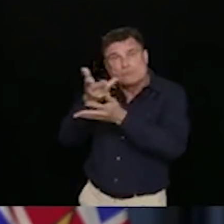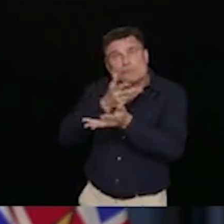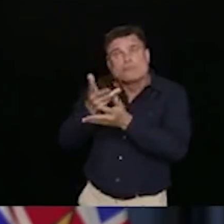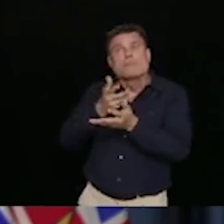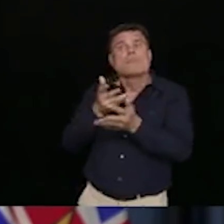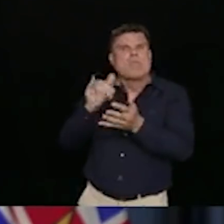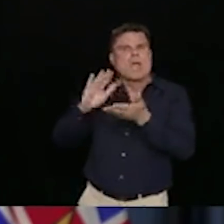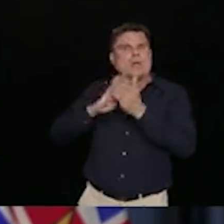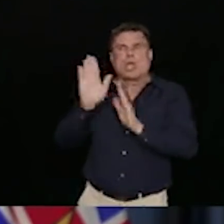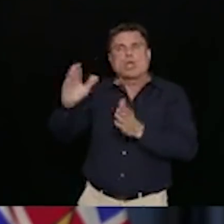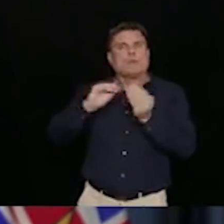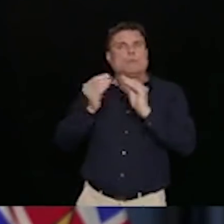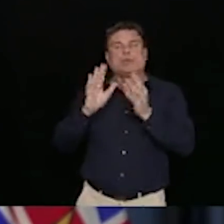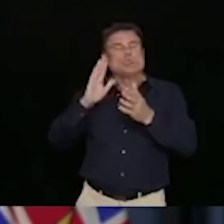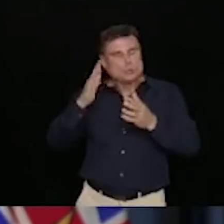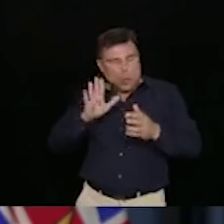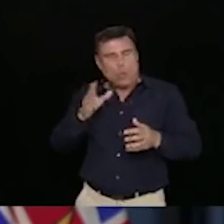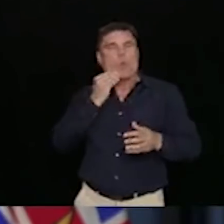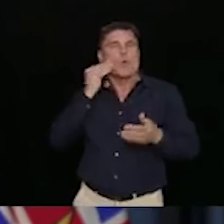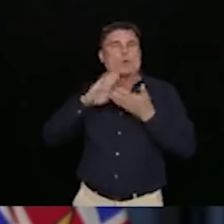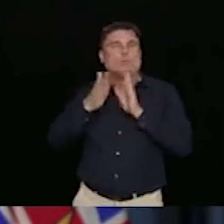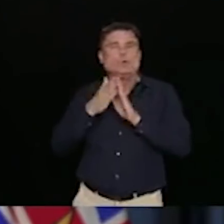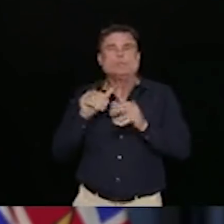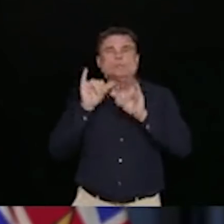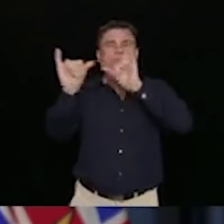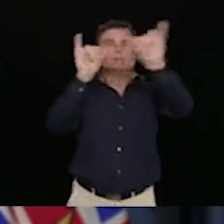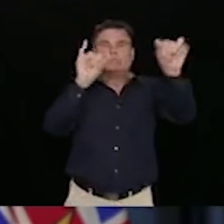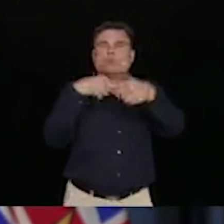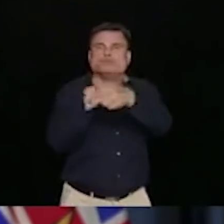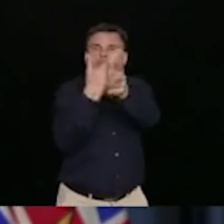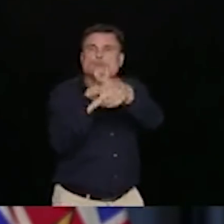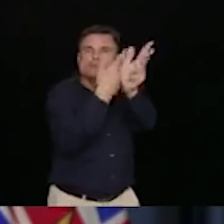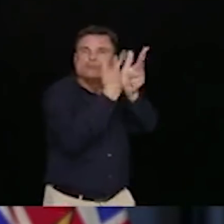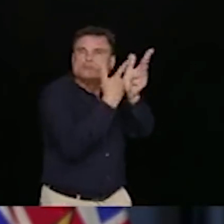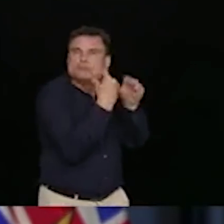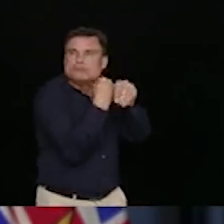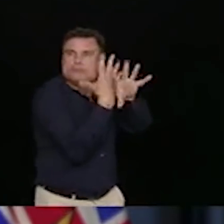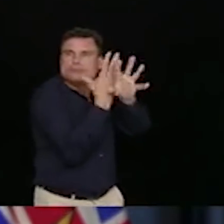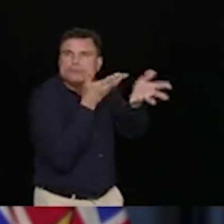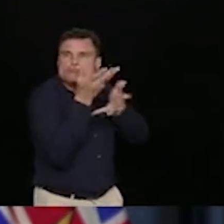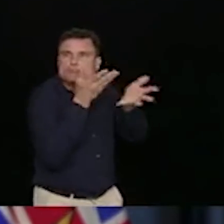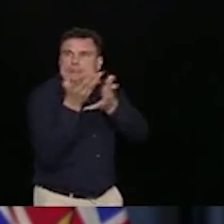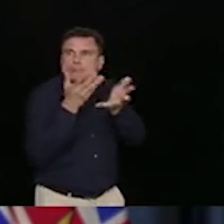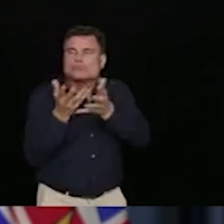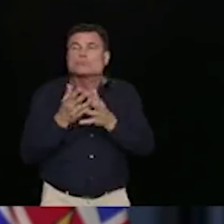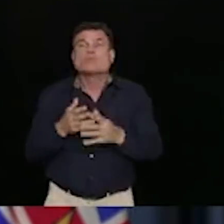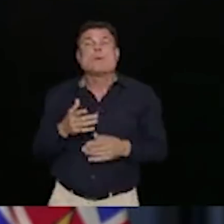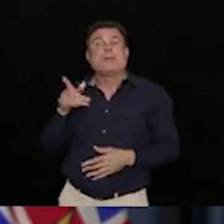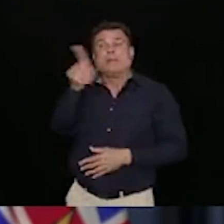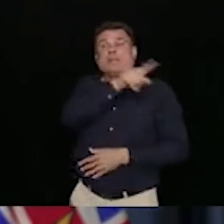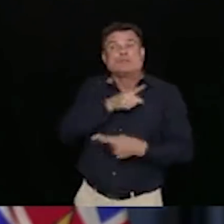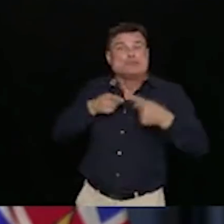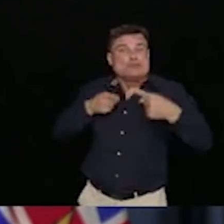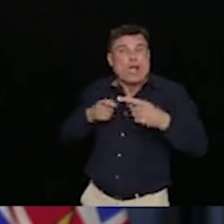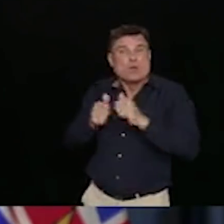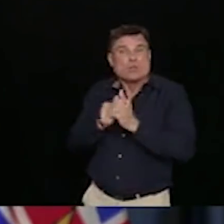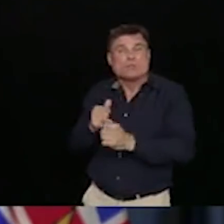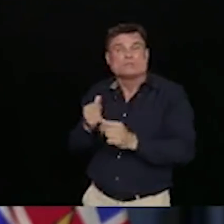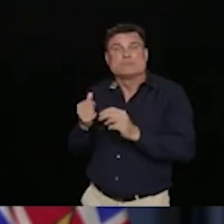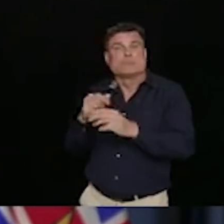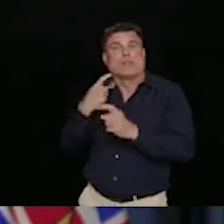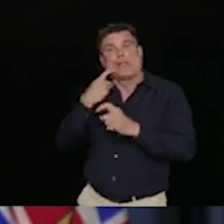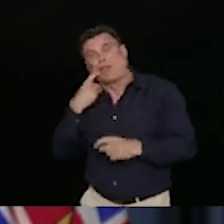are opening up doors for patients and for people struggling with addictions that weren't there before, but we need to